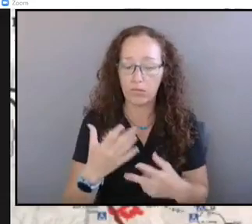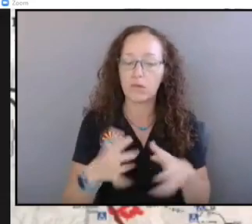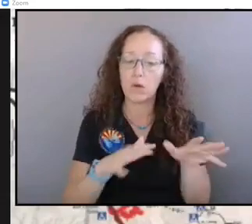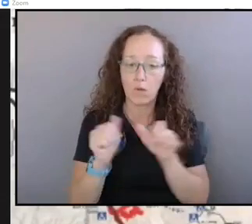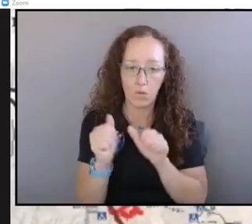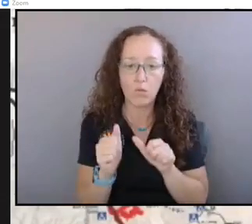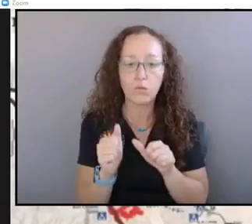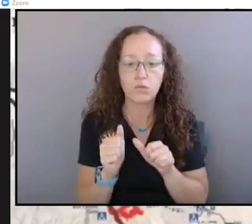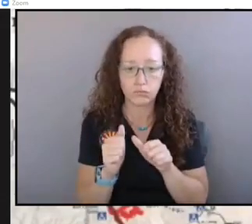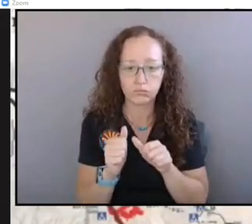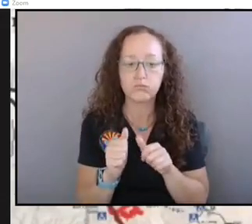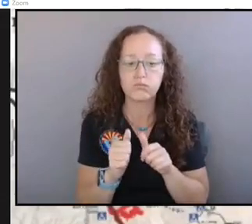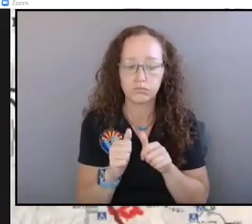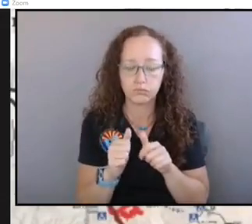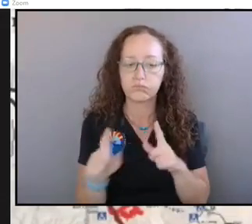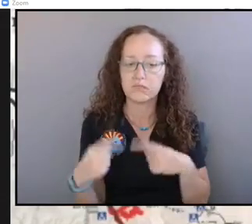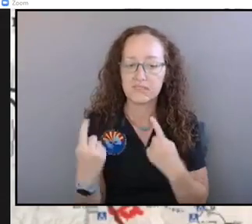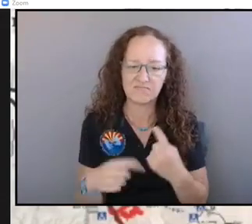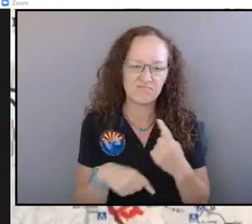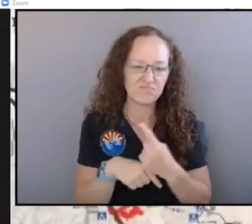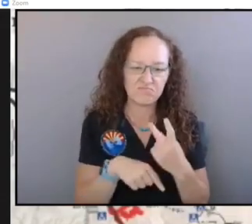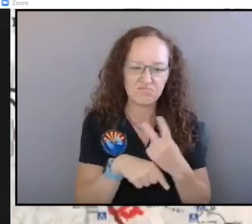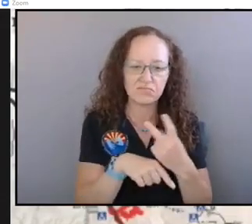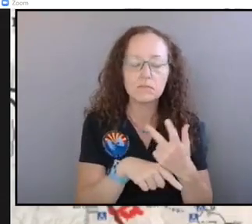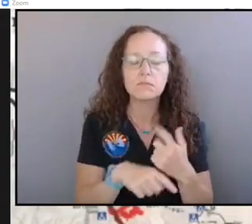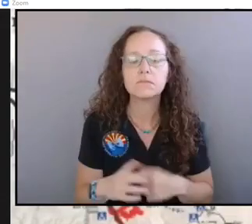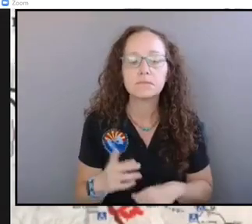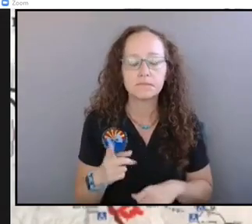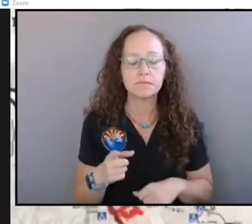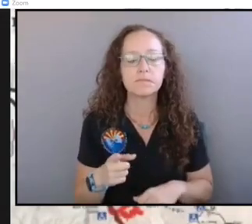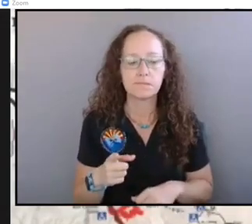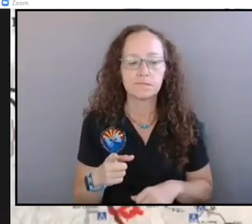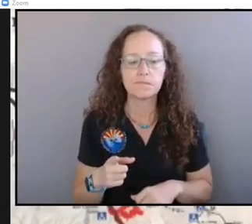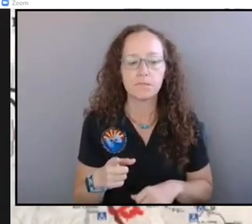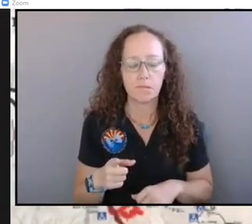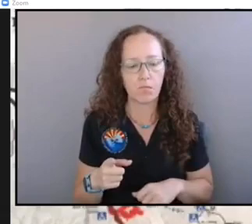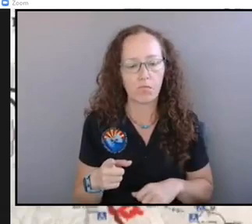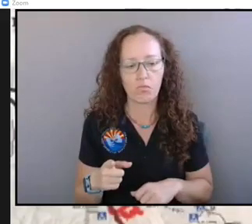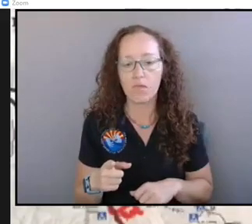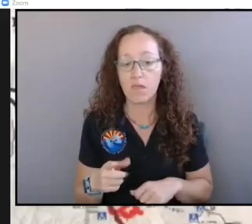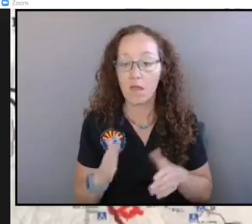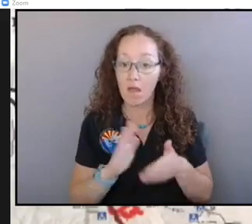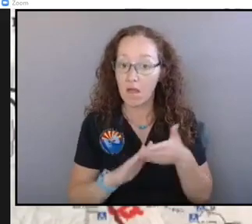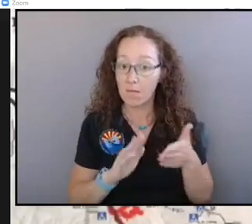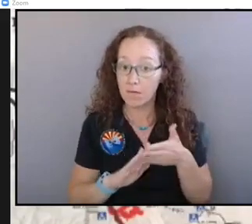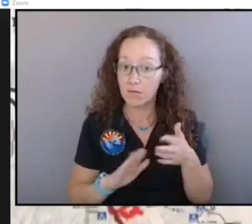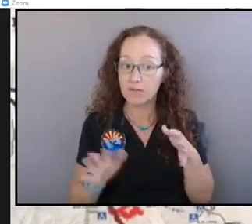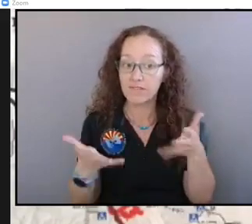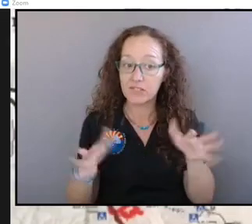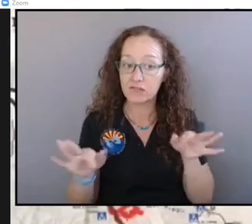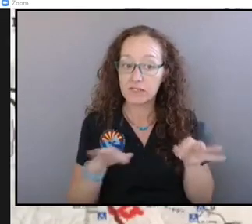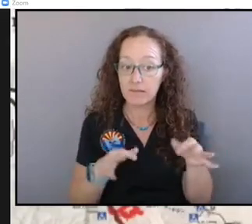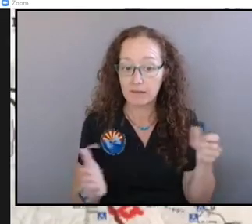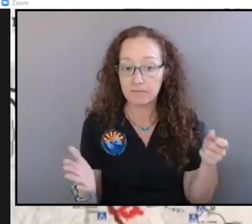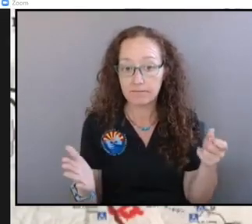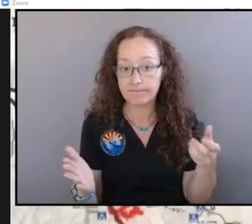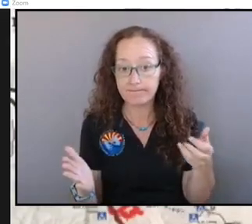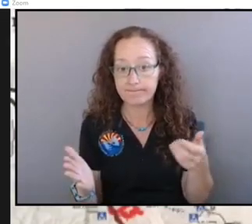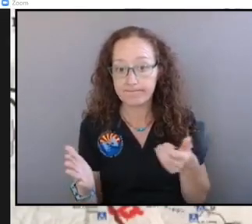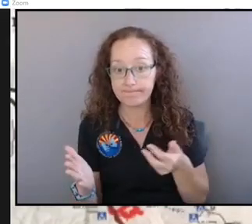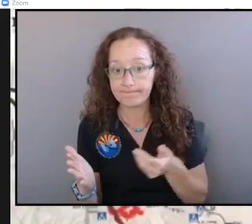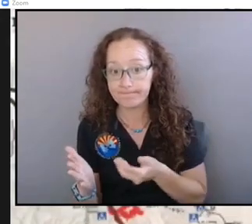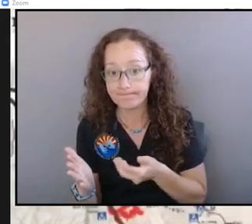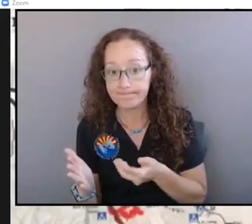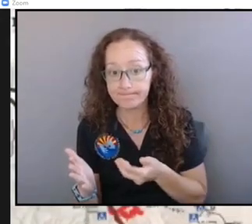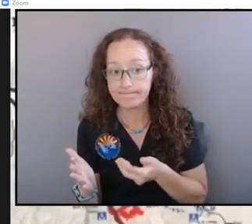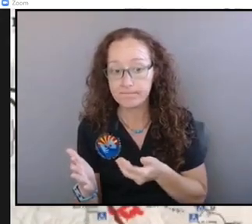And as you heard again from operations report, you know, the fire is getting a lot closer to those areas. I